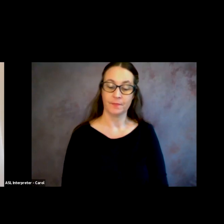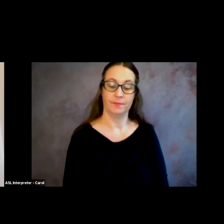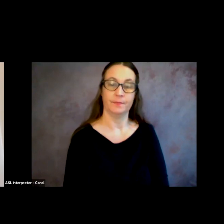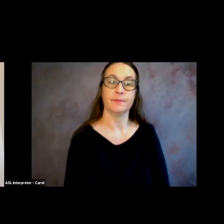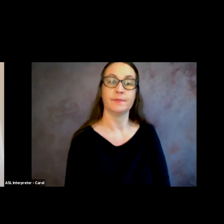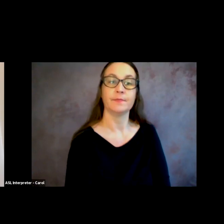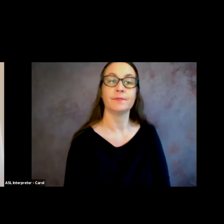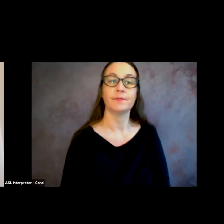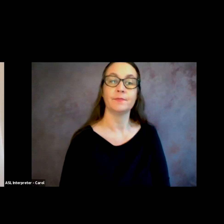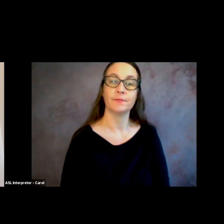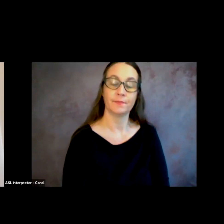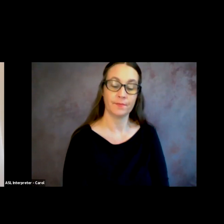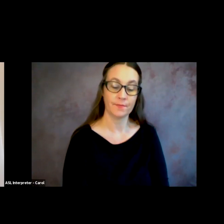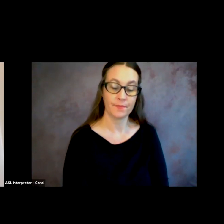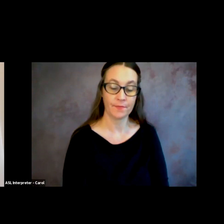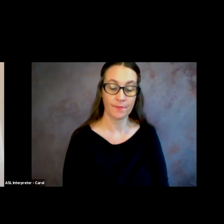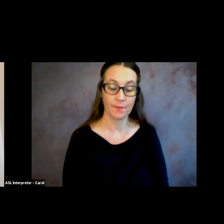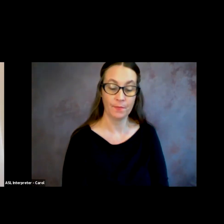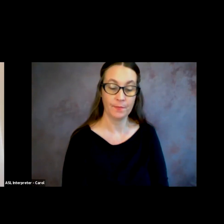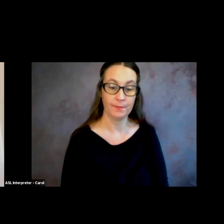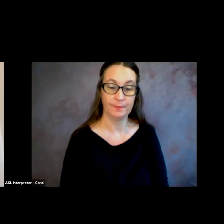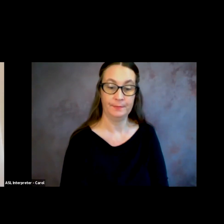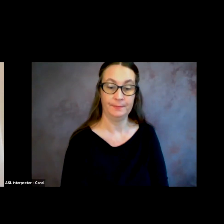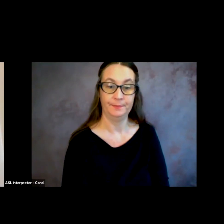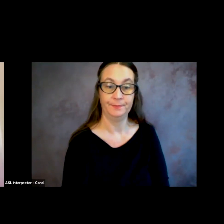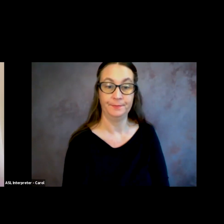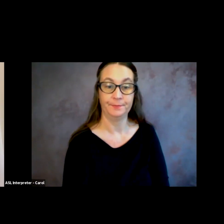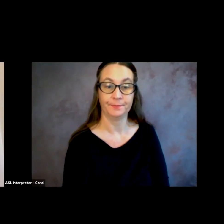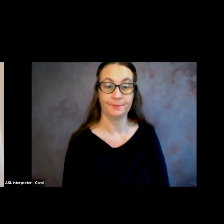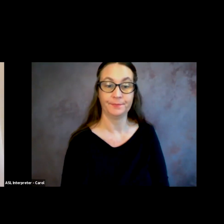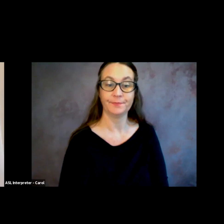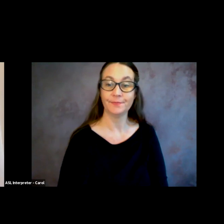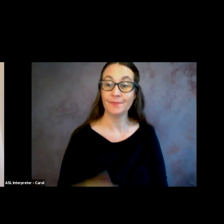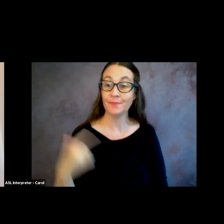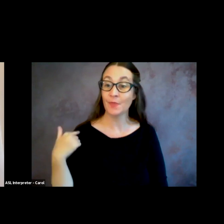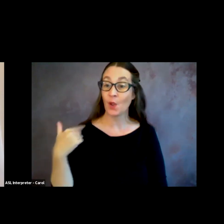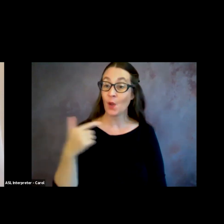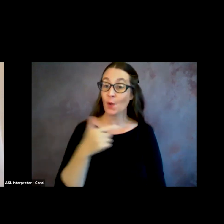Okay, we are broadcasting.